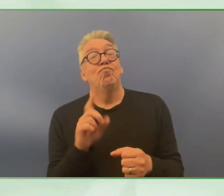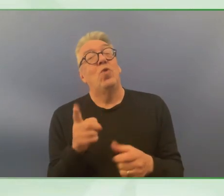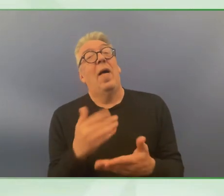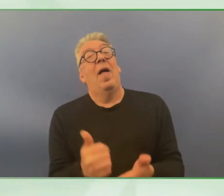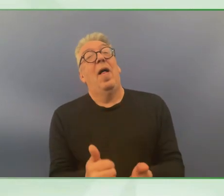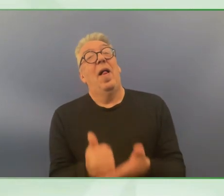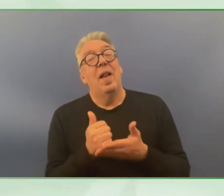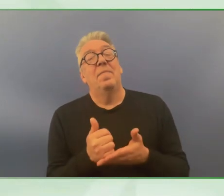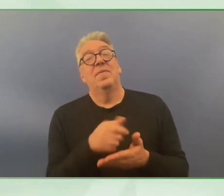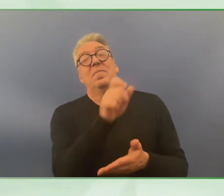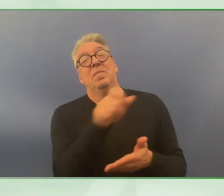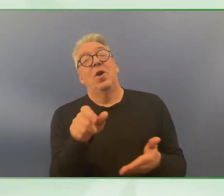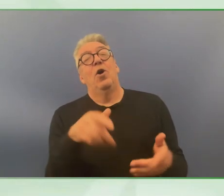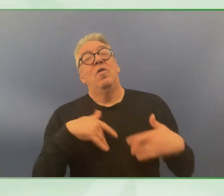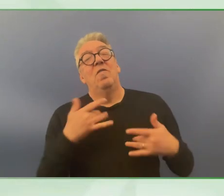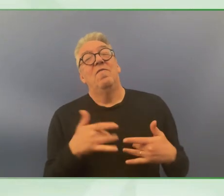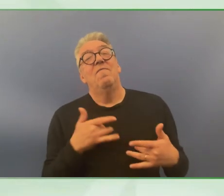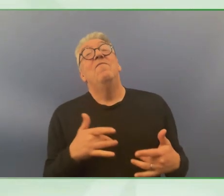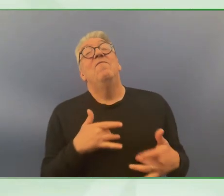that people actually